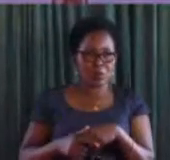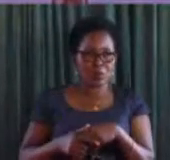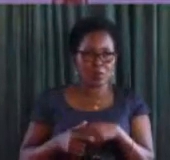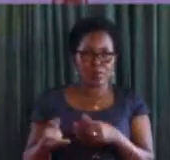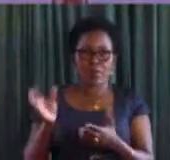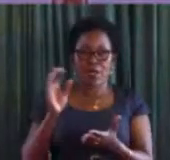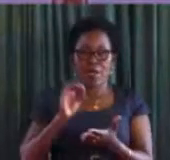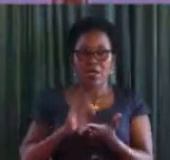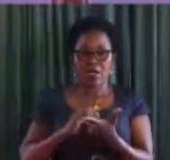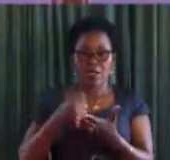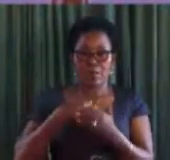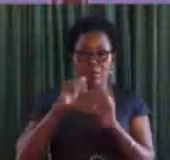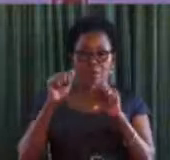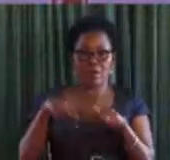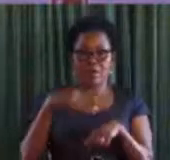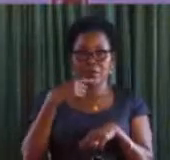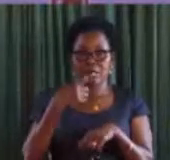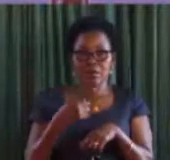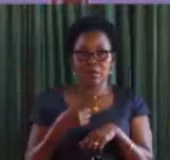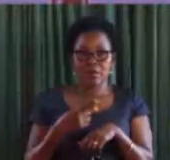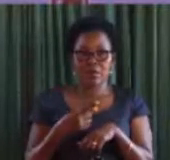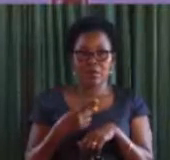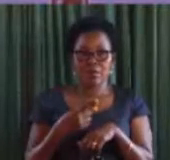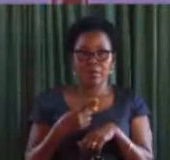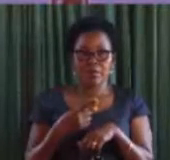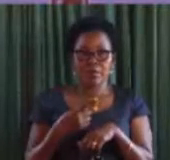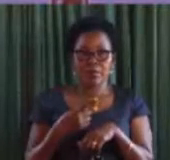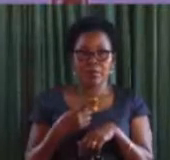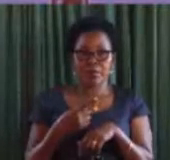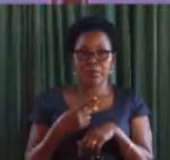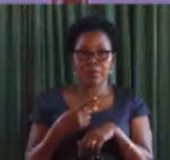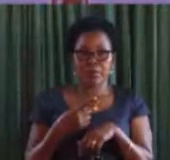Again, I can say, unless we have